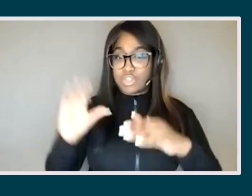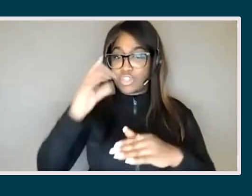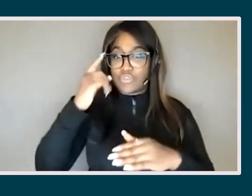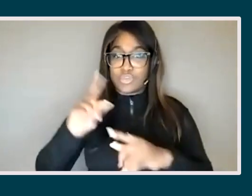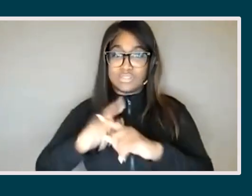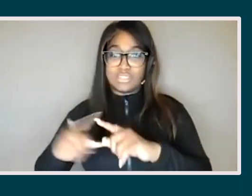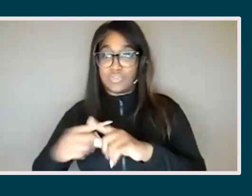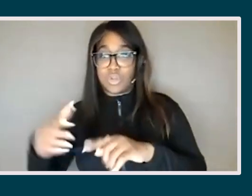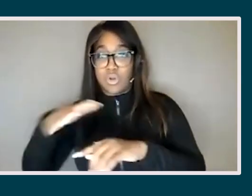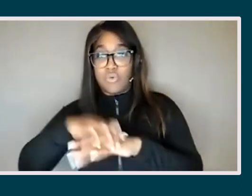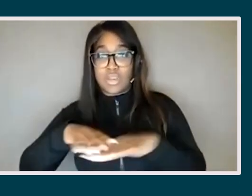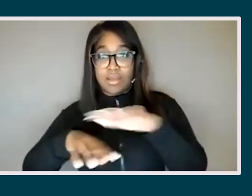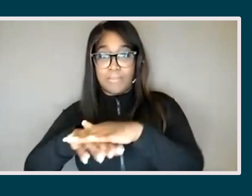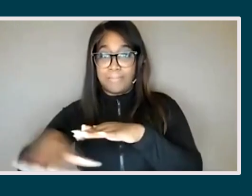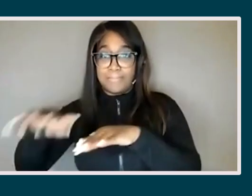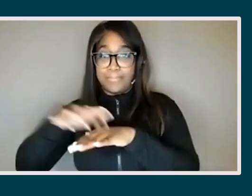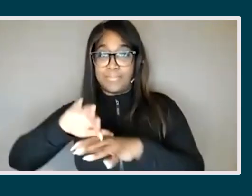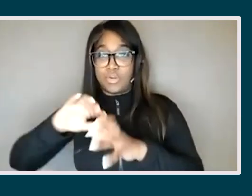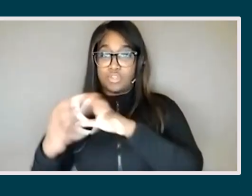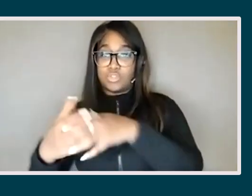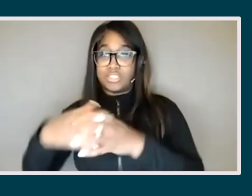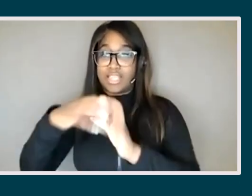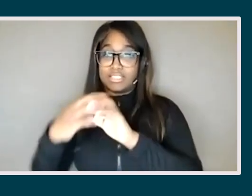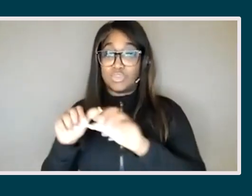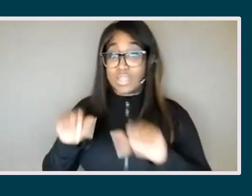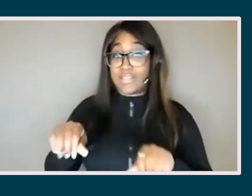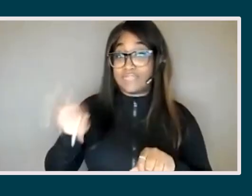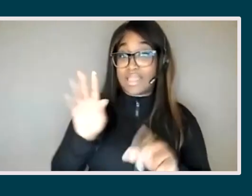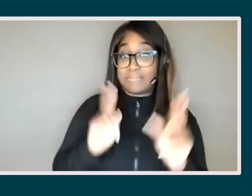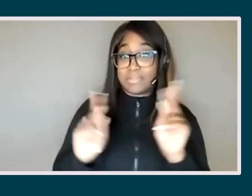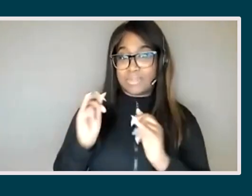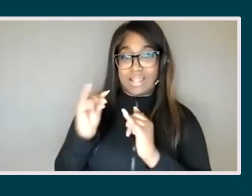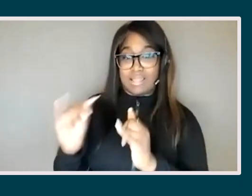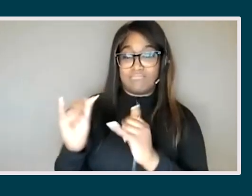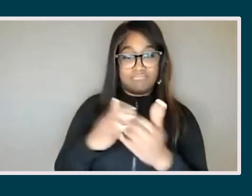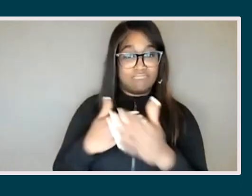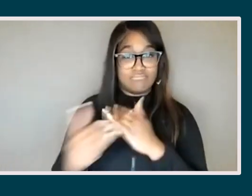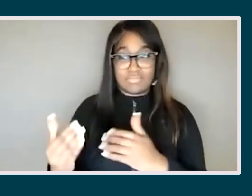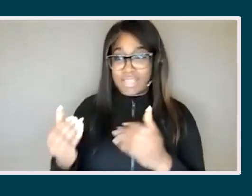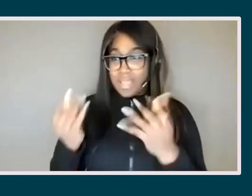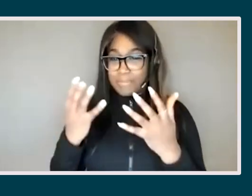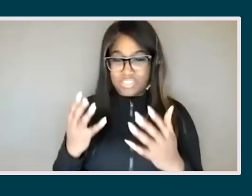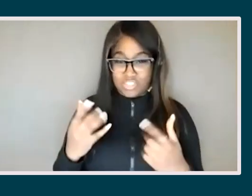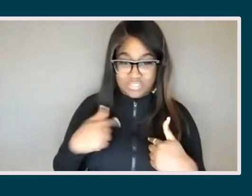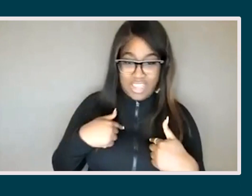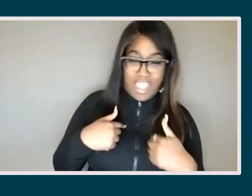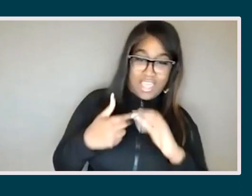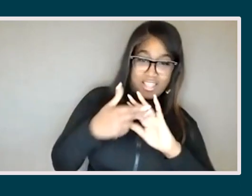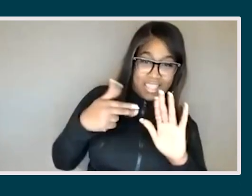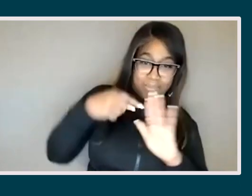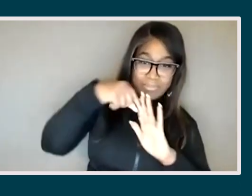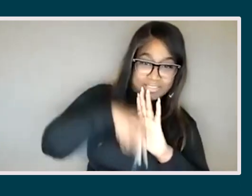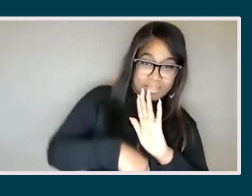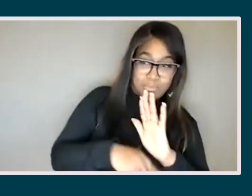can find people like me, no matter how fine-grained my definition of like me is, that I am not alone.